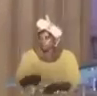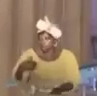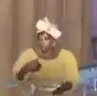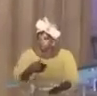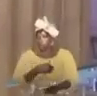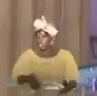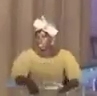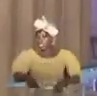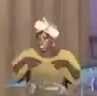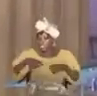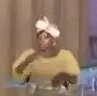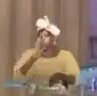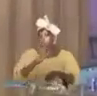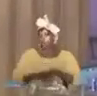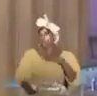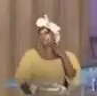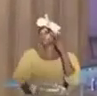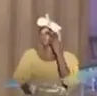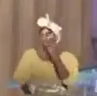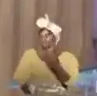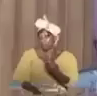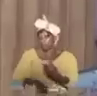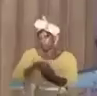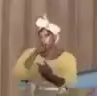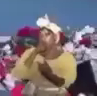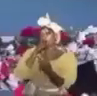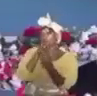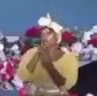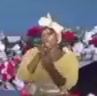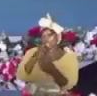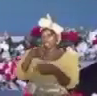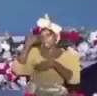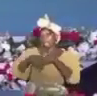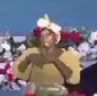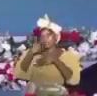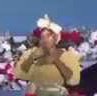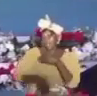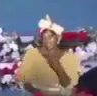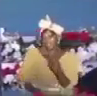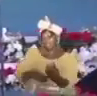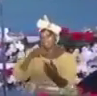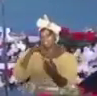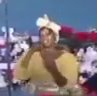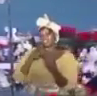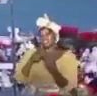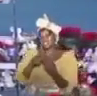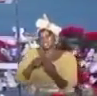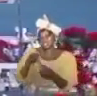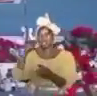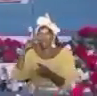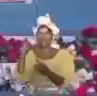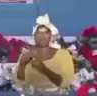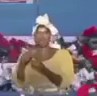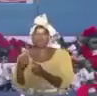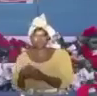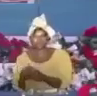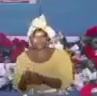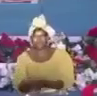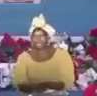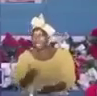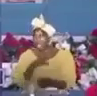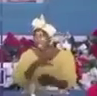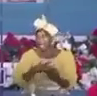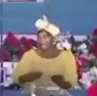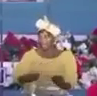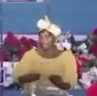things, bread and scriptural instructions. If you live on bread alone, you will be weary. Your bread